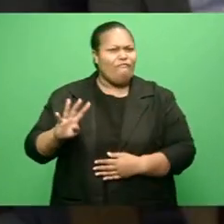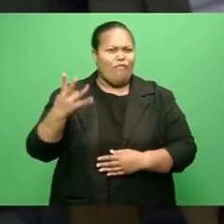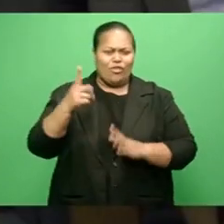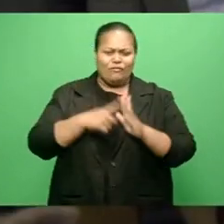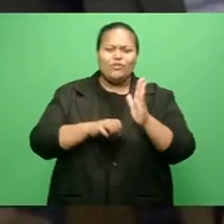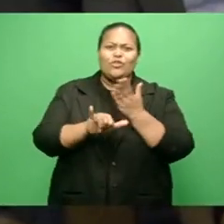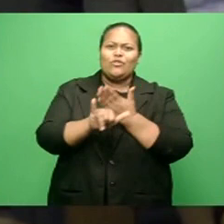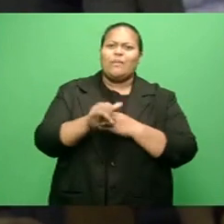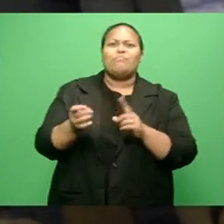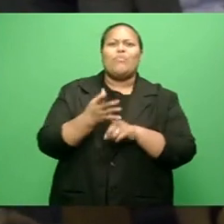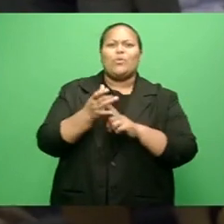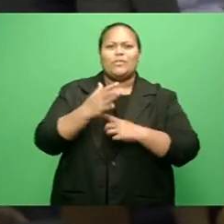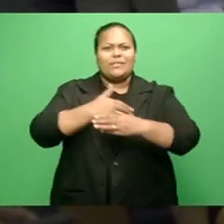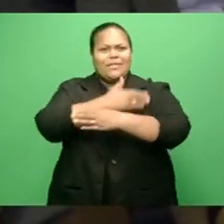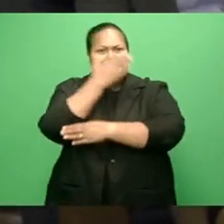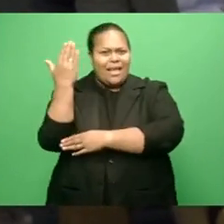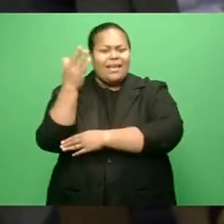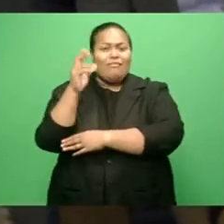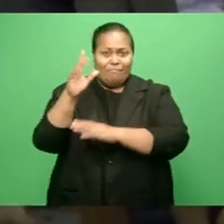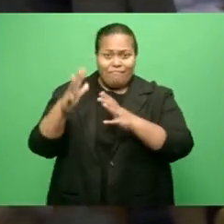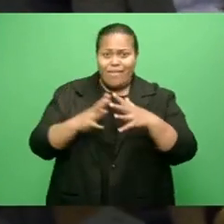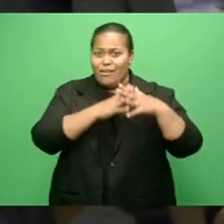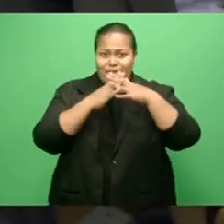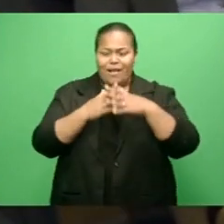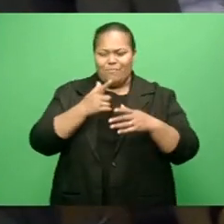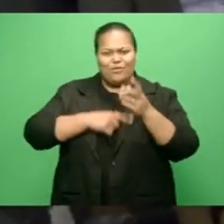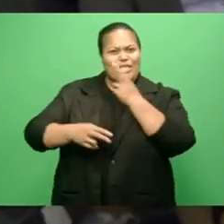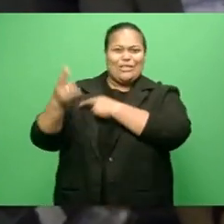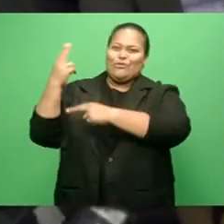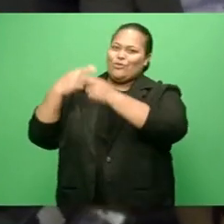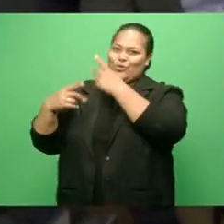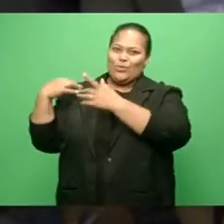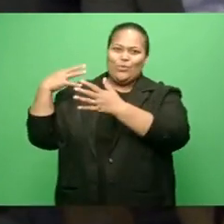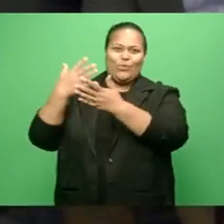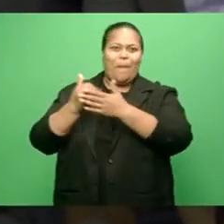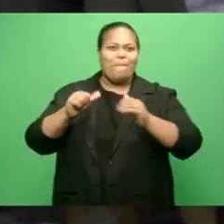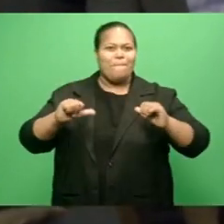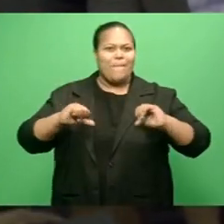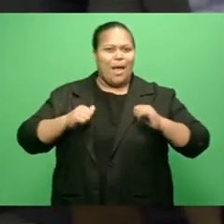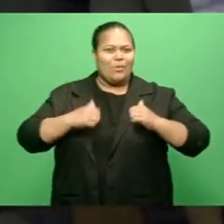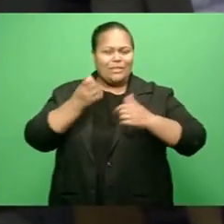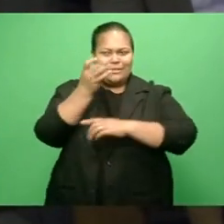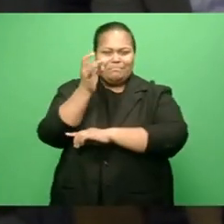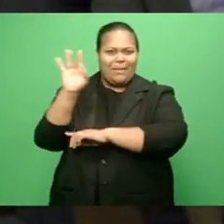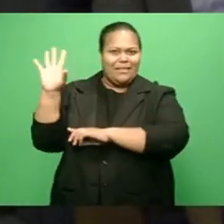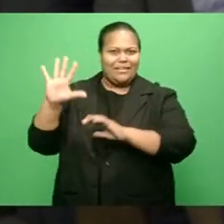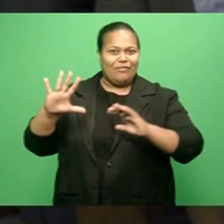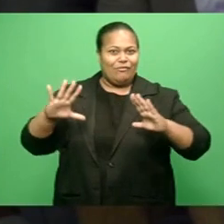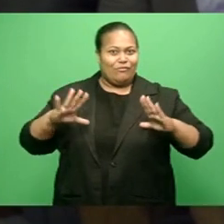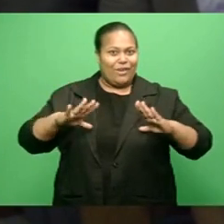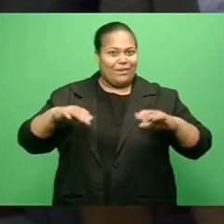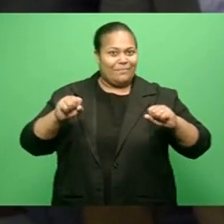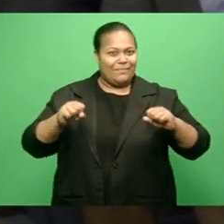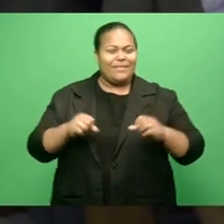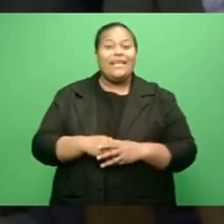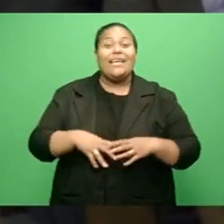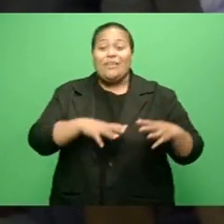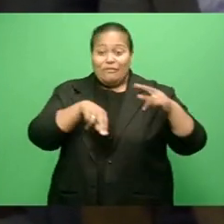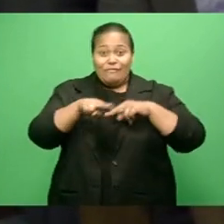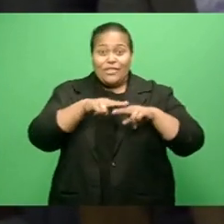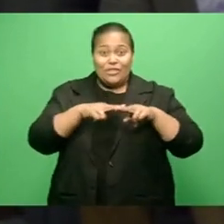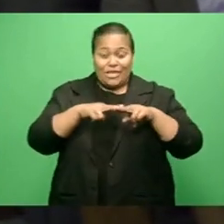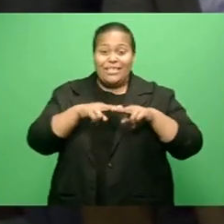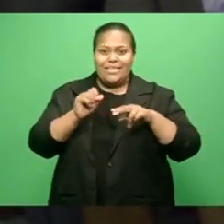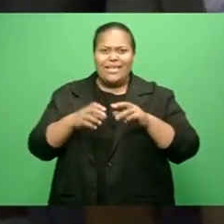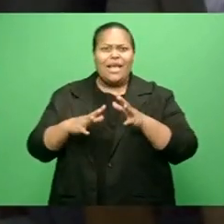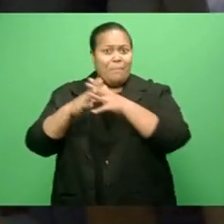for America as they reflect their nation's history and proud traditions of democracy and freedom. Fiji and the U.S. formalized